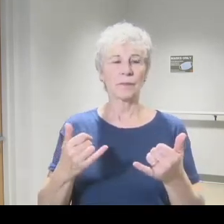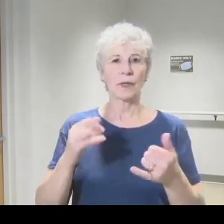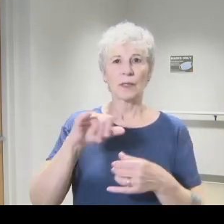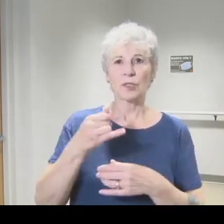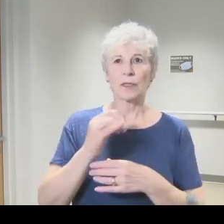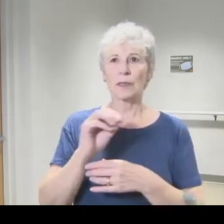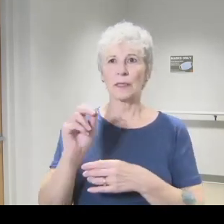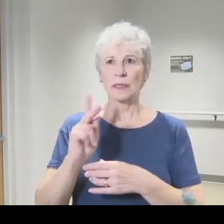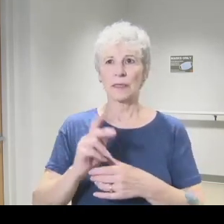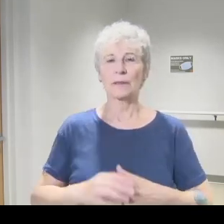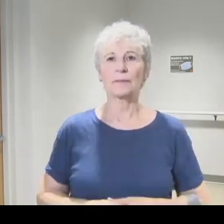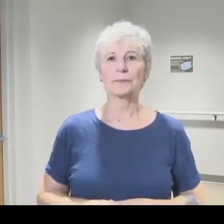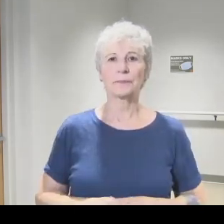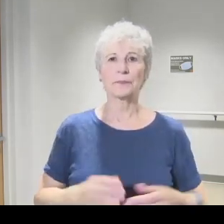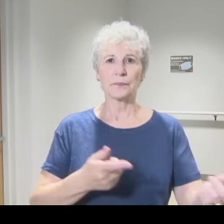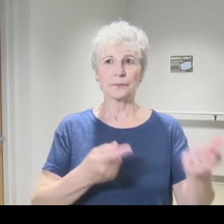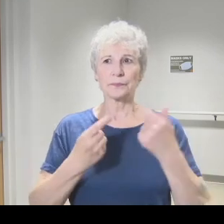here?